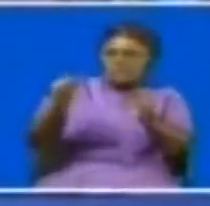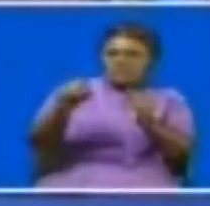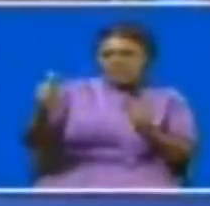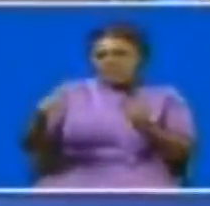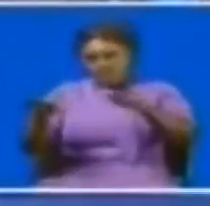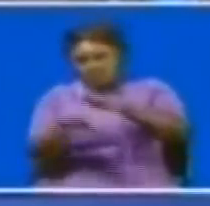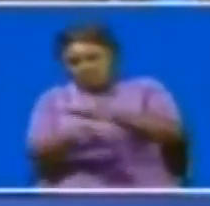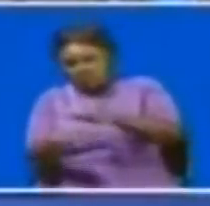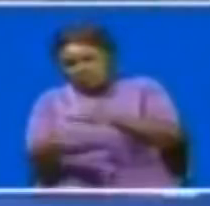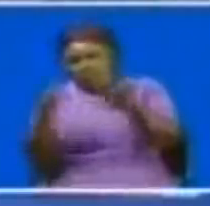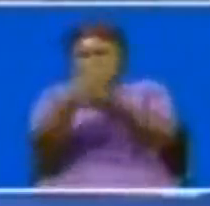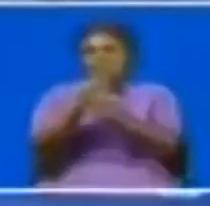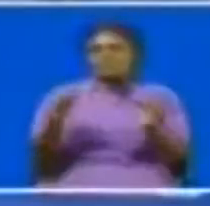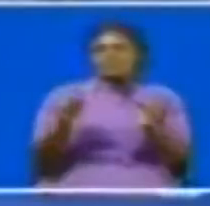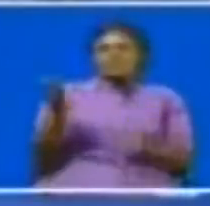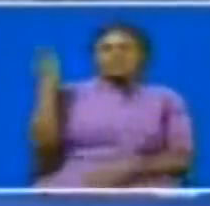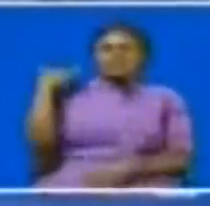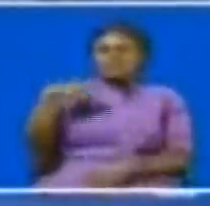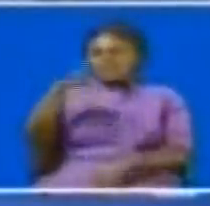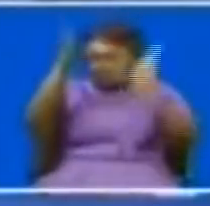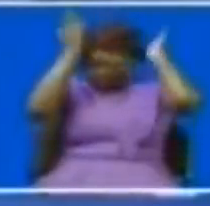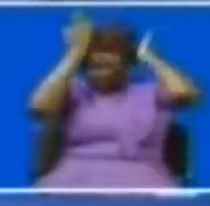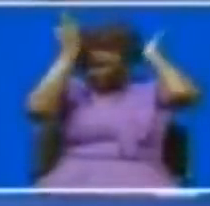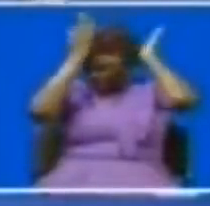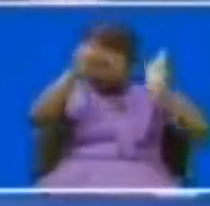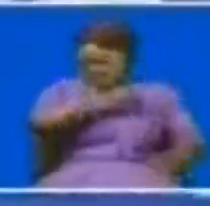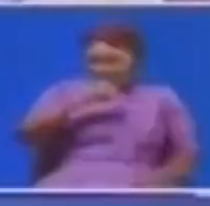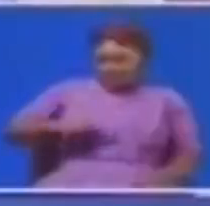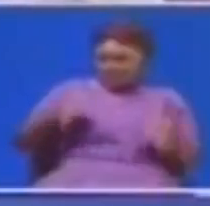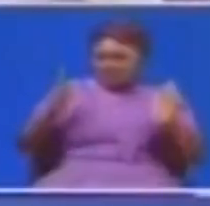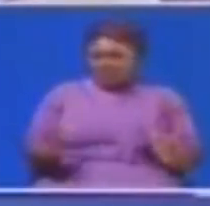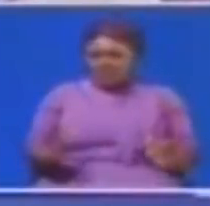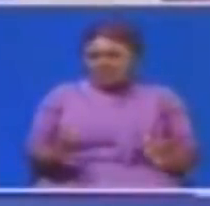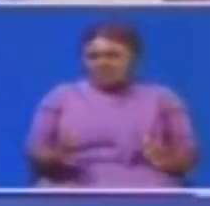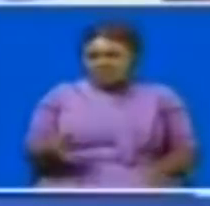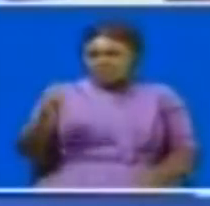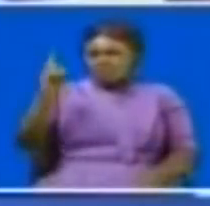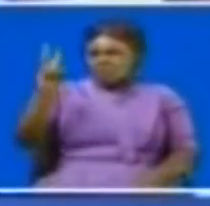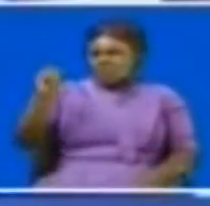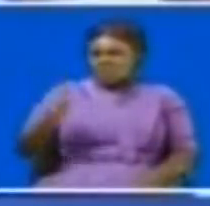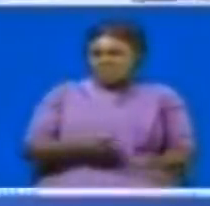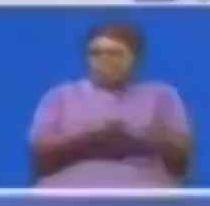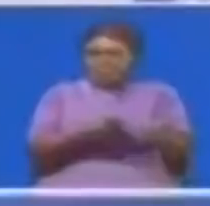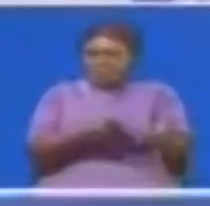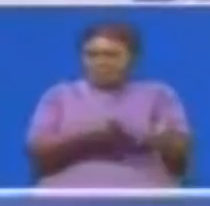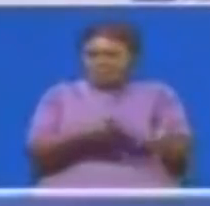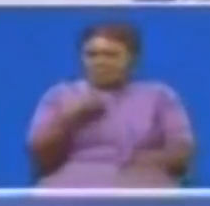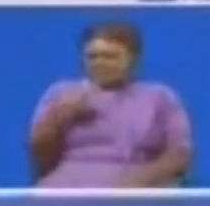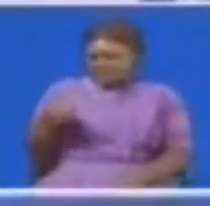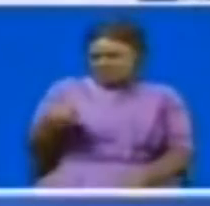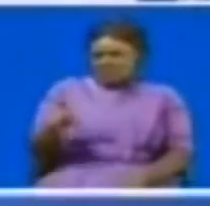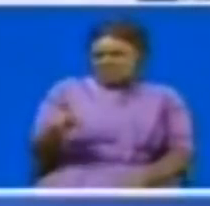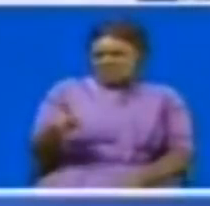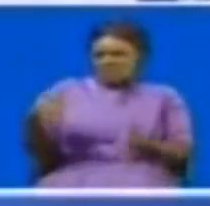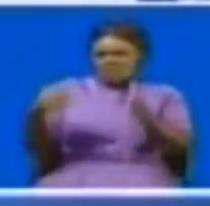mwingine awe Deputy President. Former Kakamega Senator Boni Khalwale throwing shades to ODM leader Raila Odinga, terming him